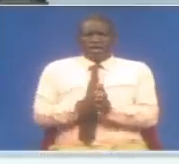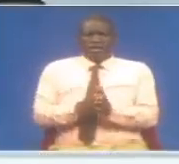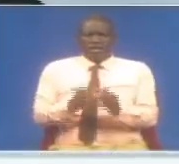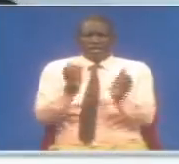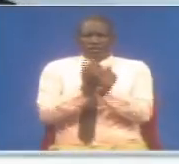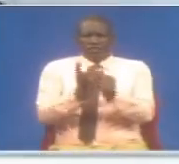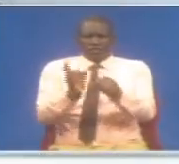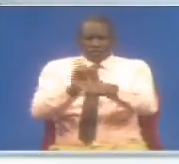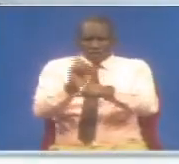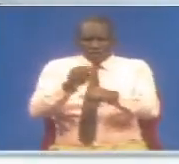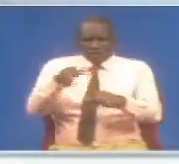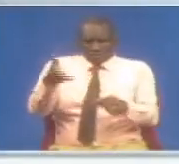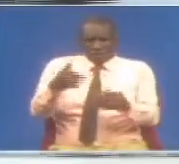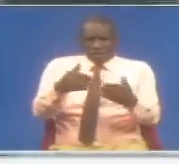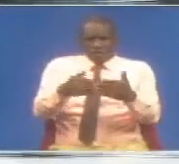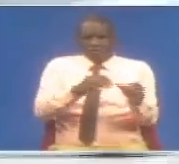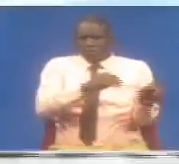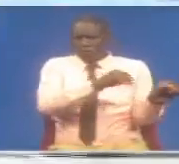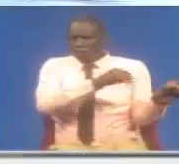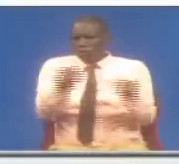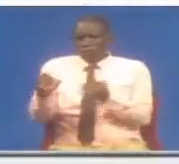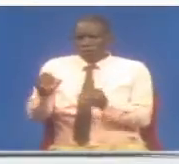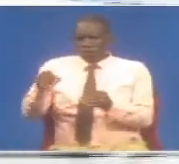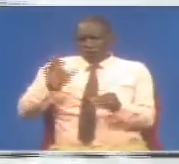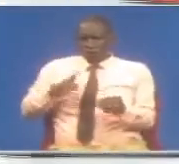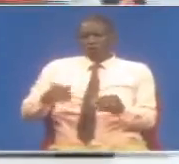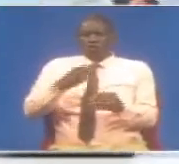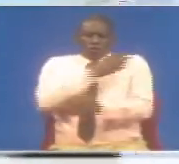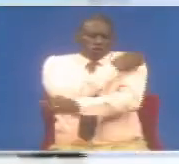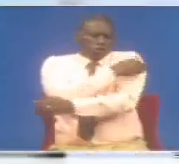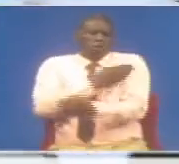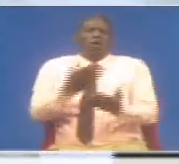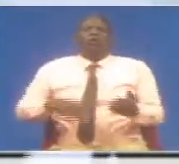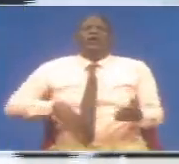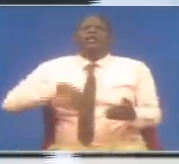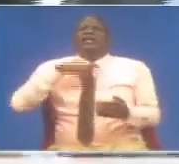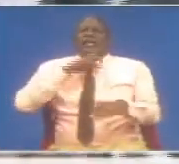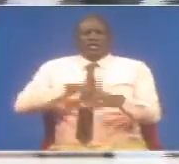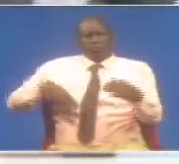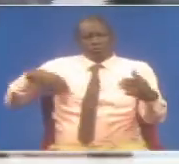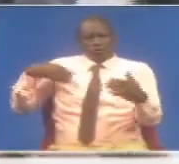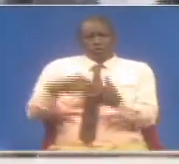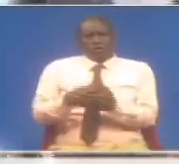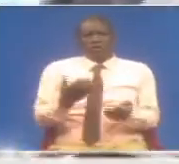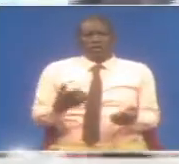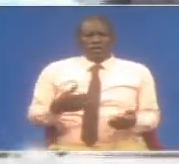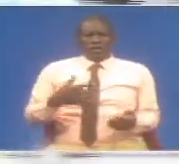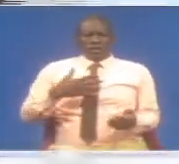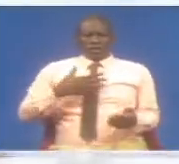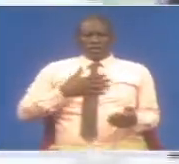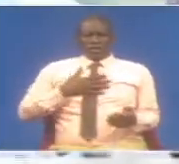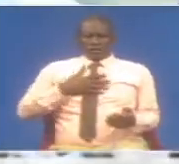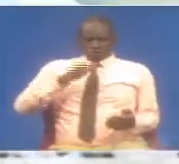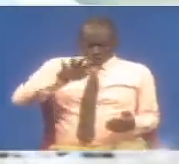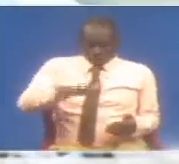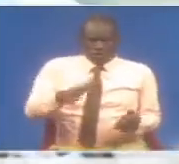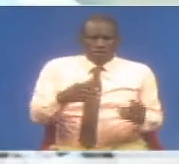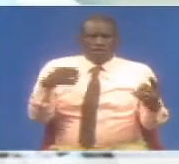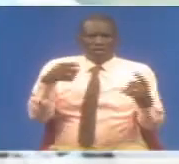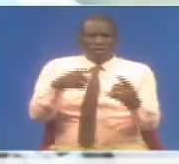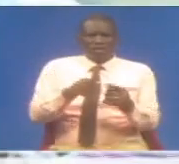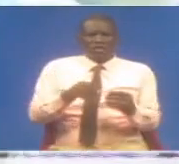minutes at the scene before it rushed Waithera to hospital, where she was pronounced dead on arrival. Chest was facing downwards until